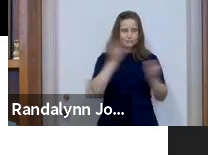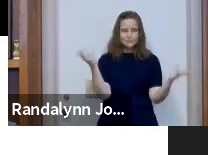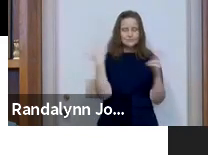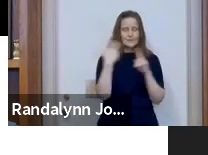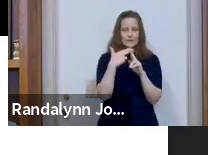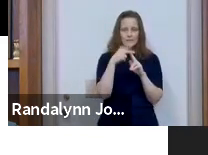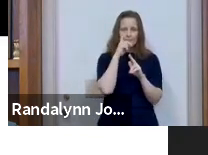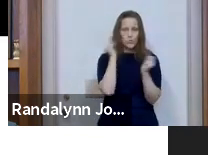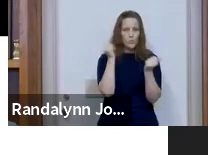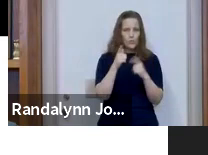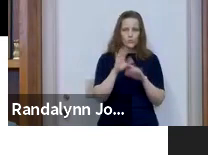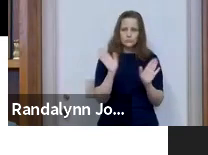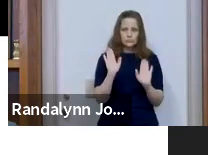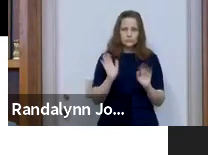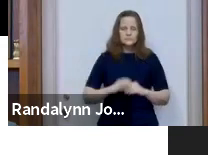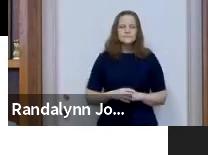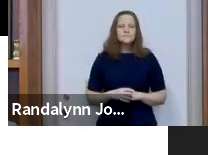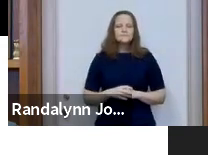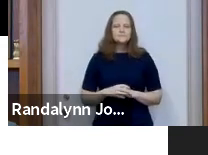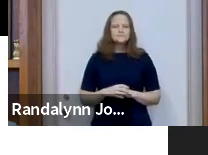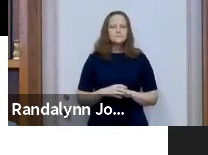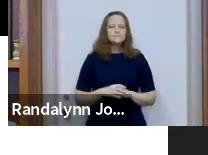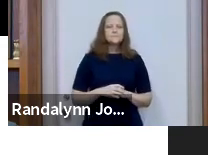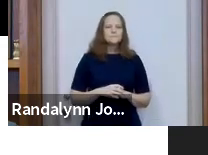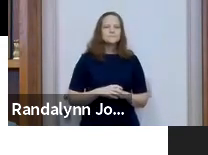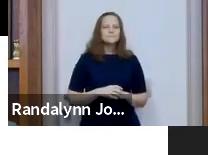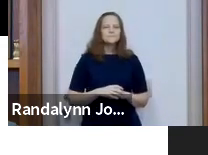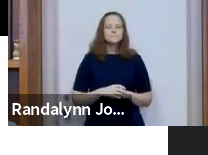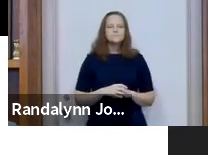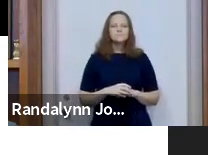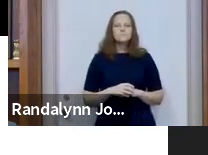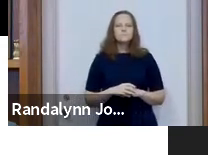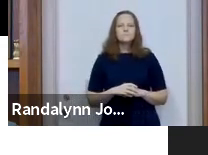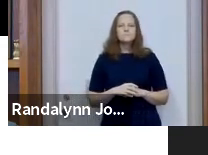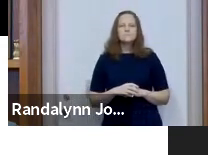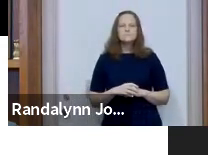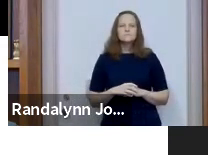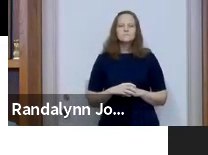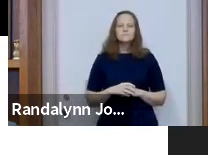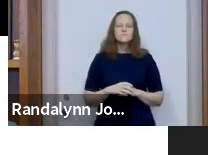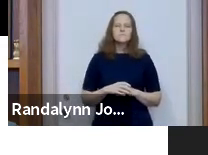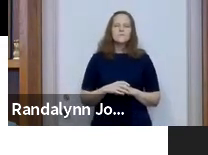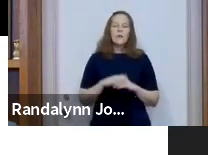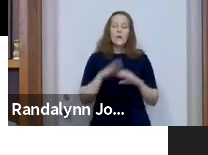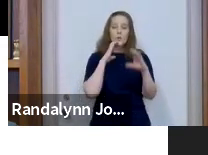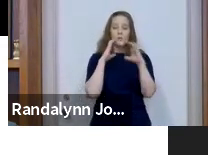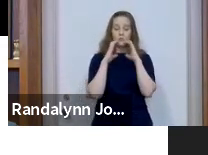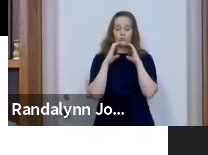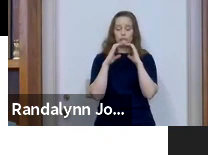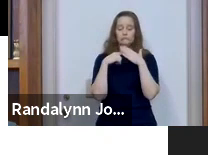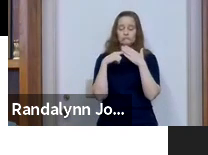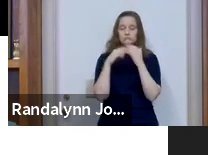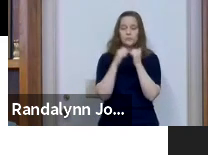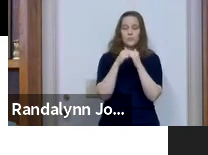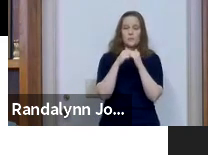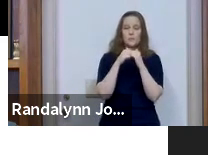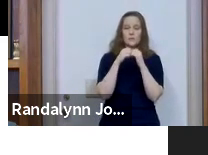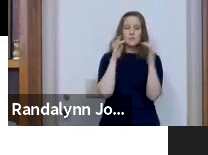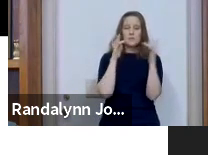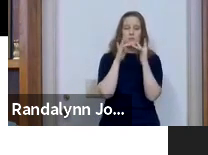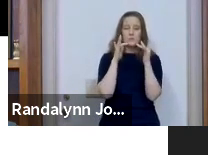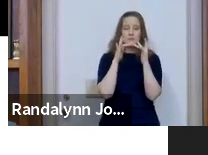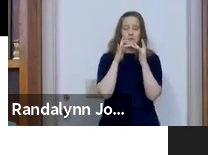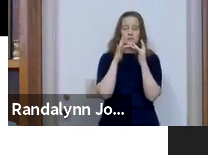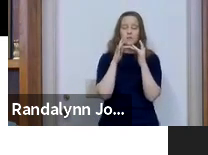identifying information. During our conversations with potential contacts, we'll go over things such as the need to